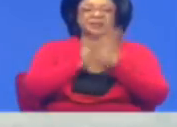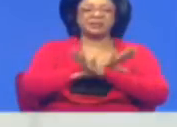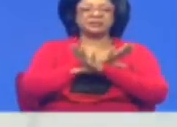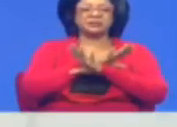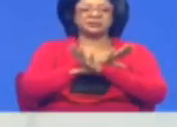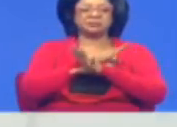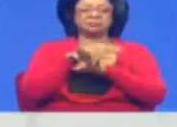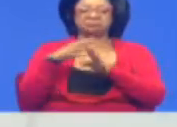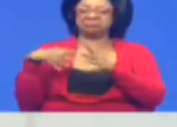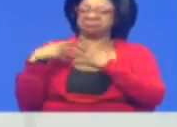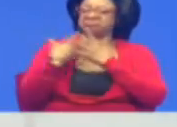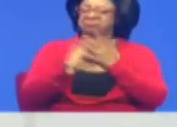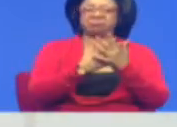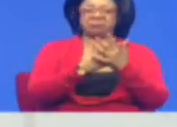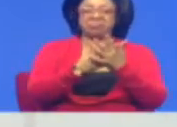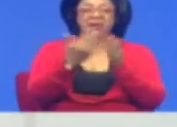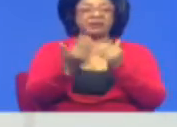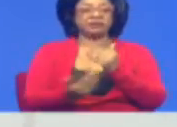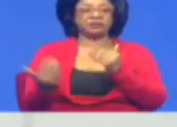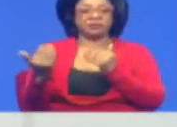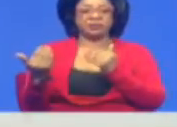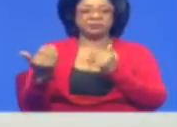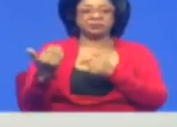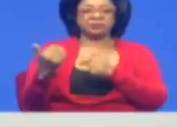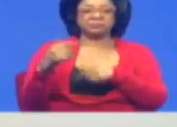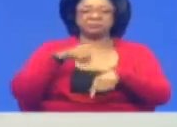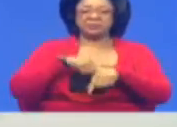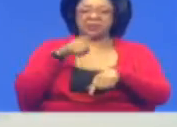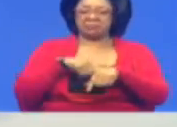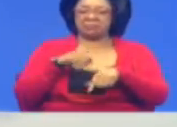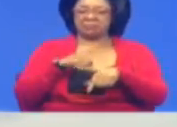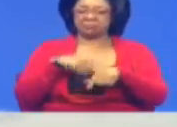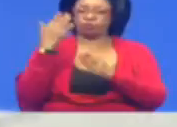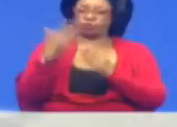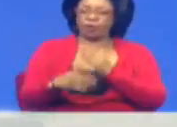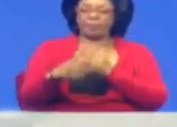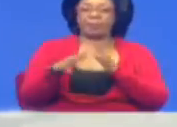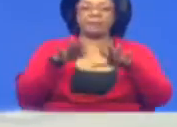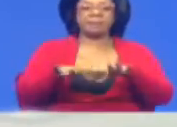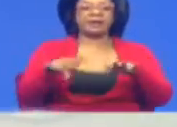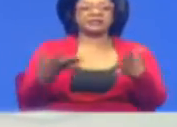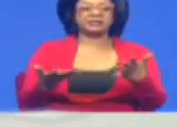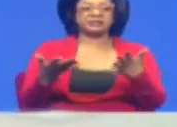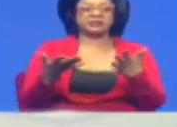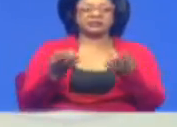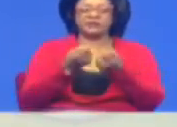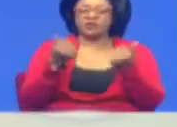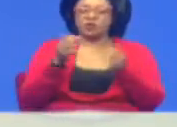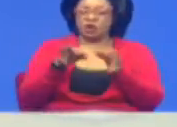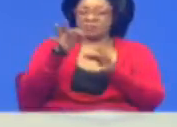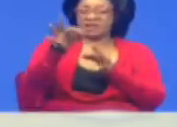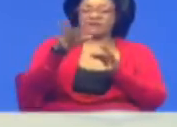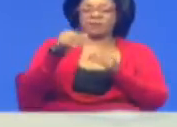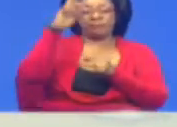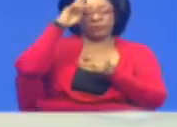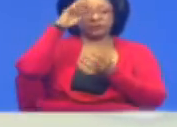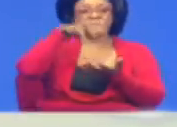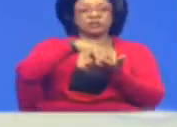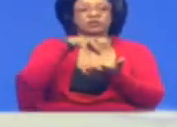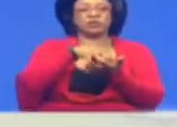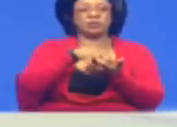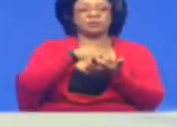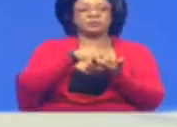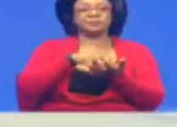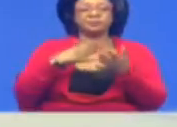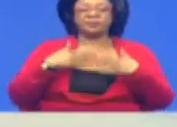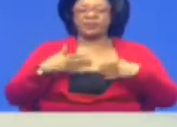into custody, having broken up their house party a few kilometers from this police station. Our officers got intelligence